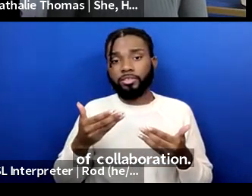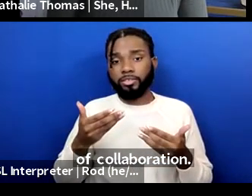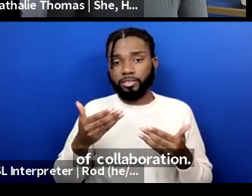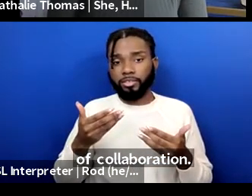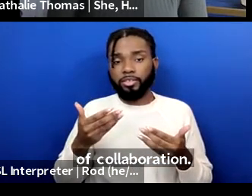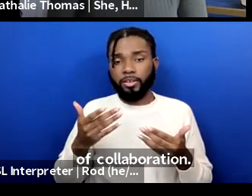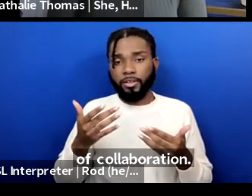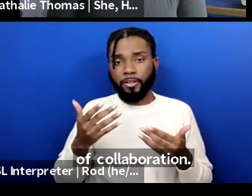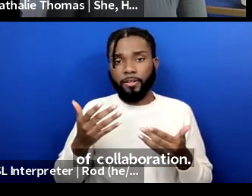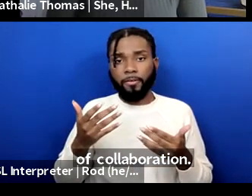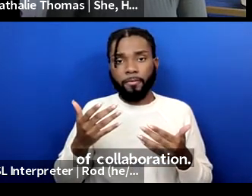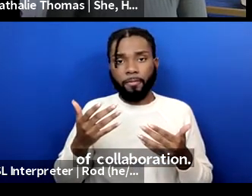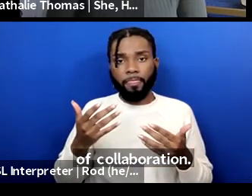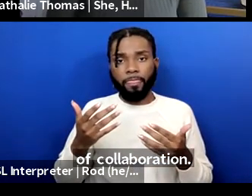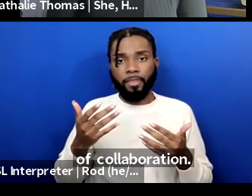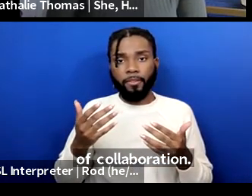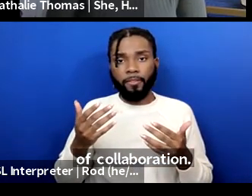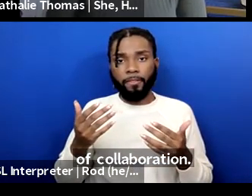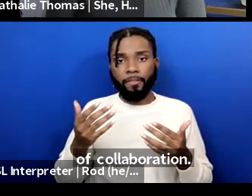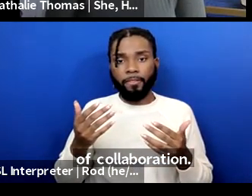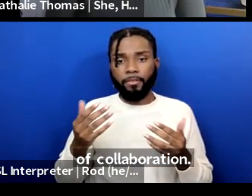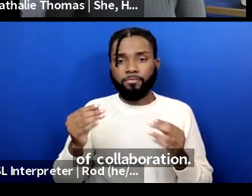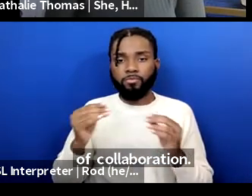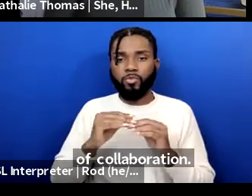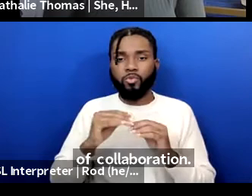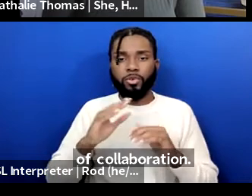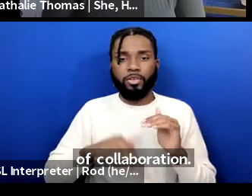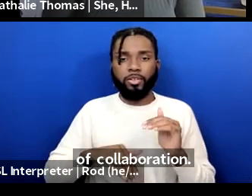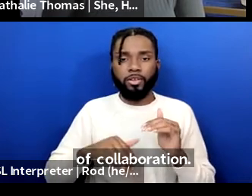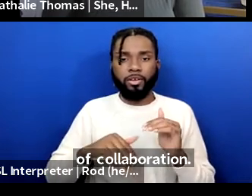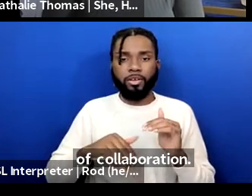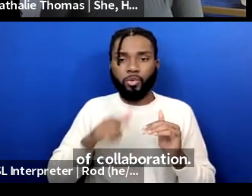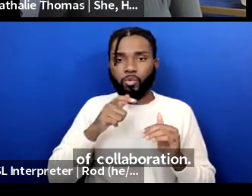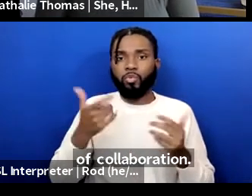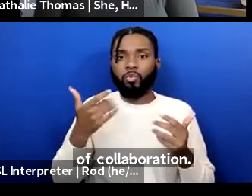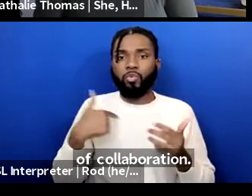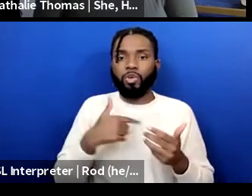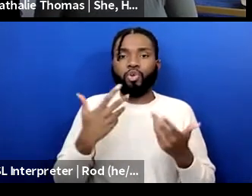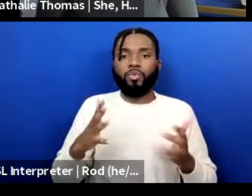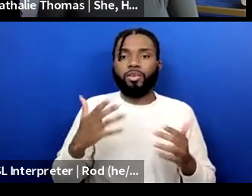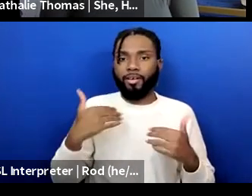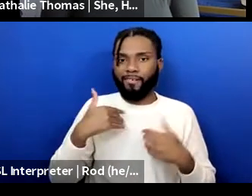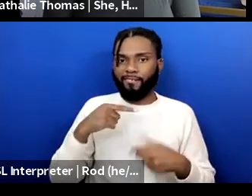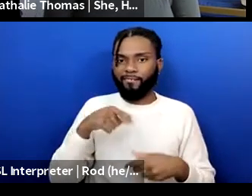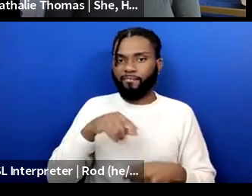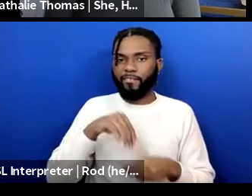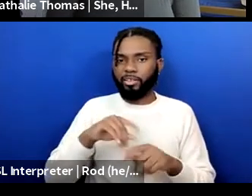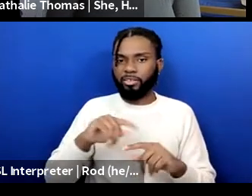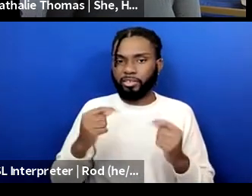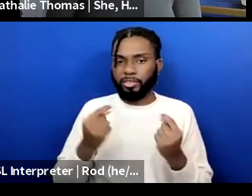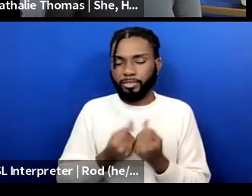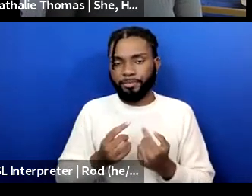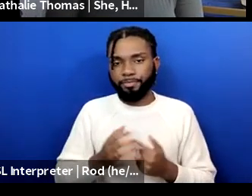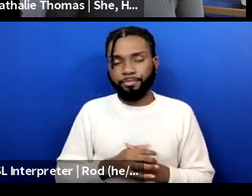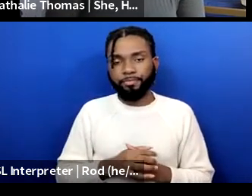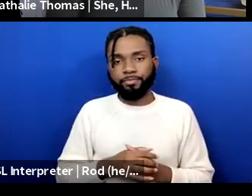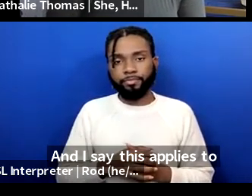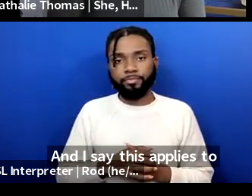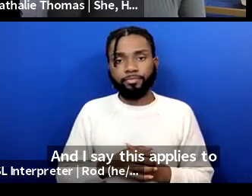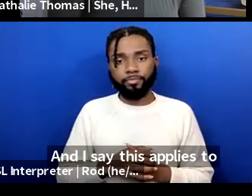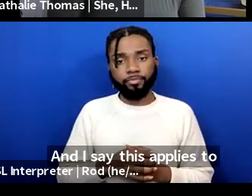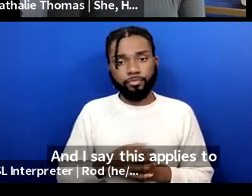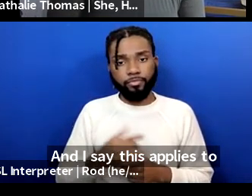beyond who we already have on the team. And I say this applies